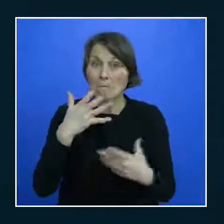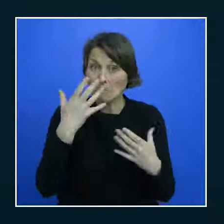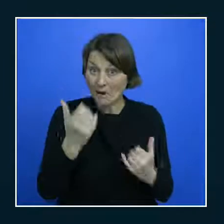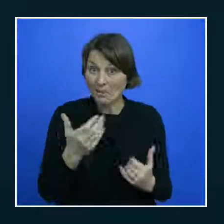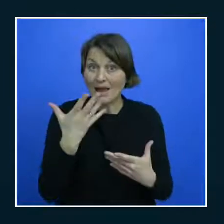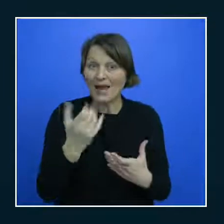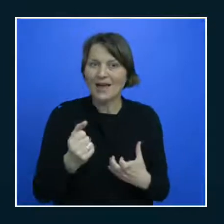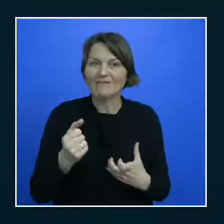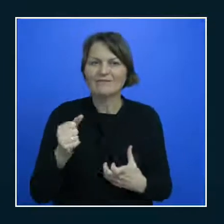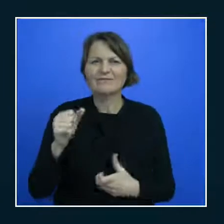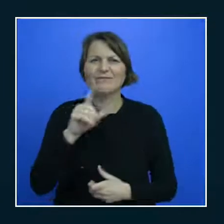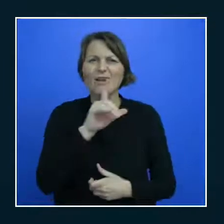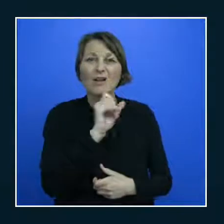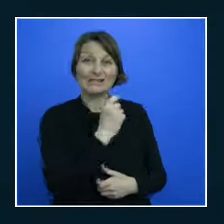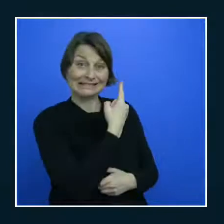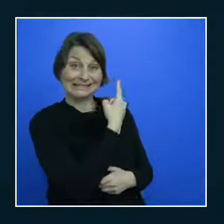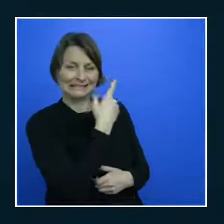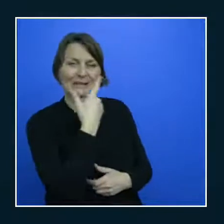don't know.